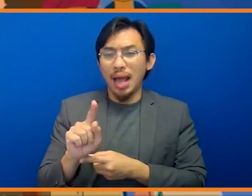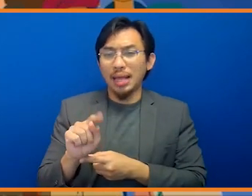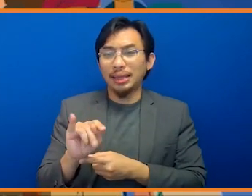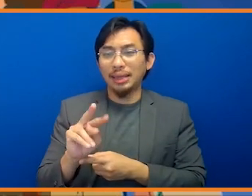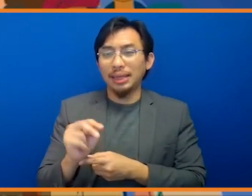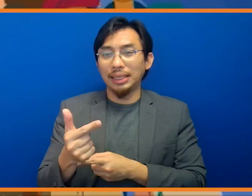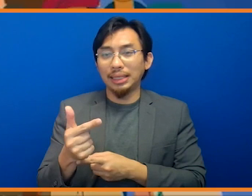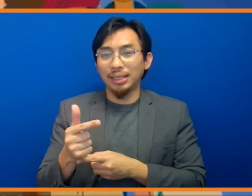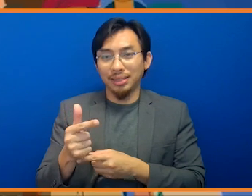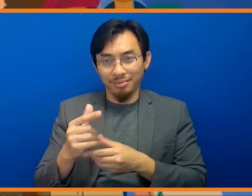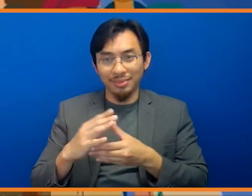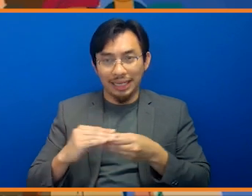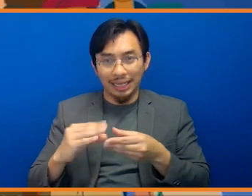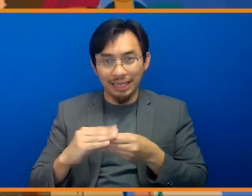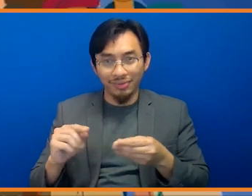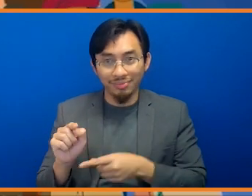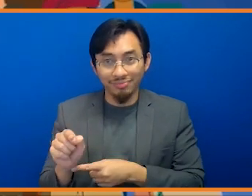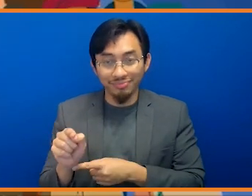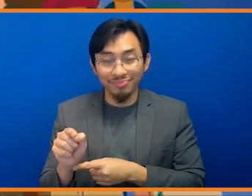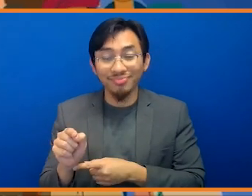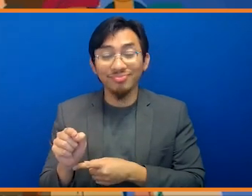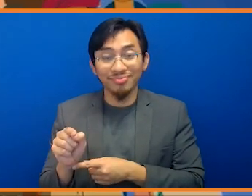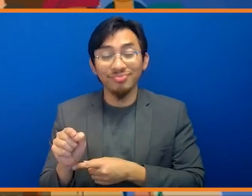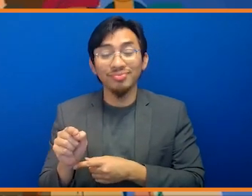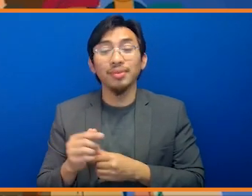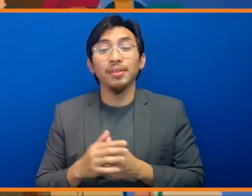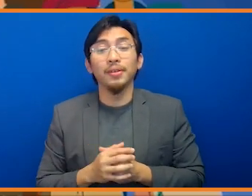is curating the narrative.